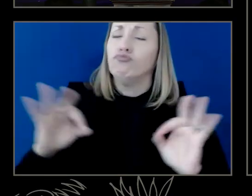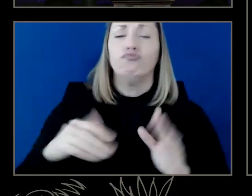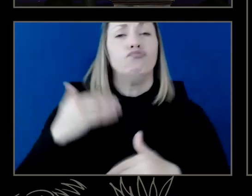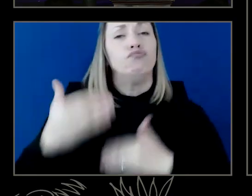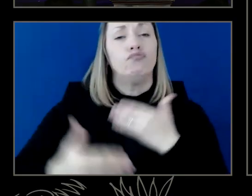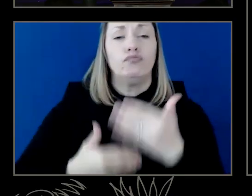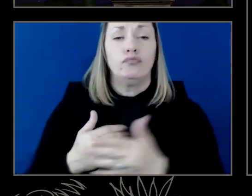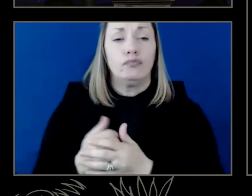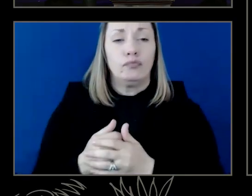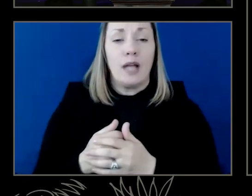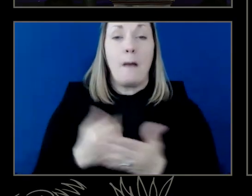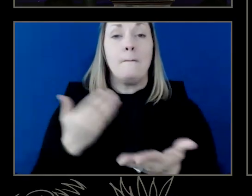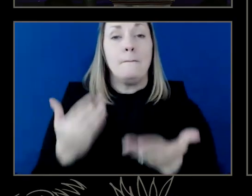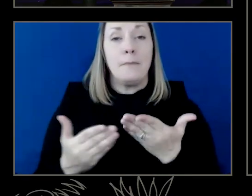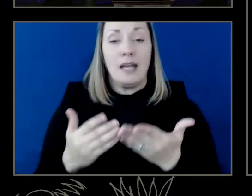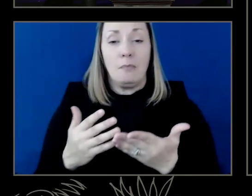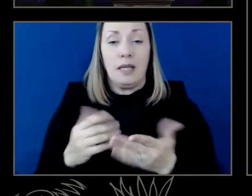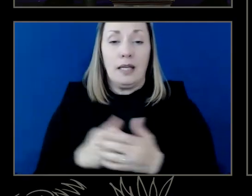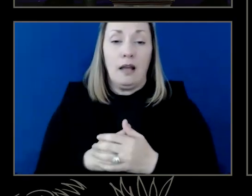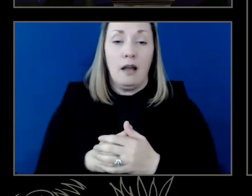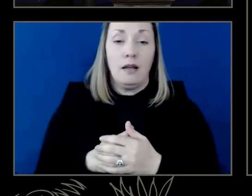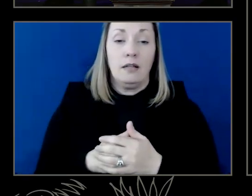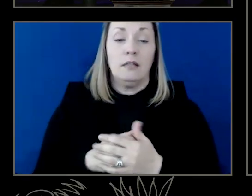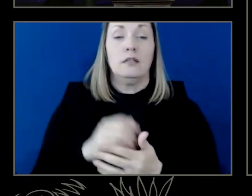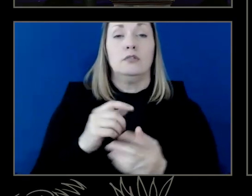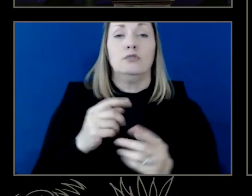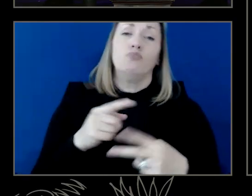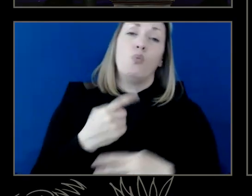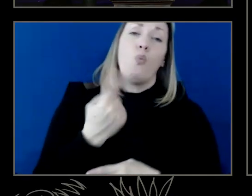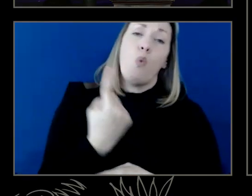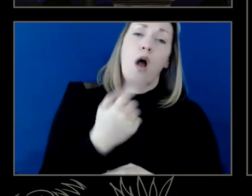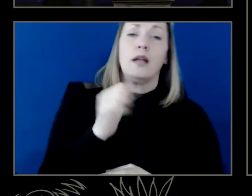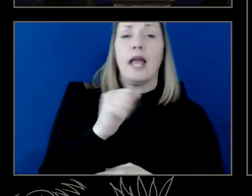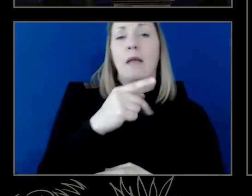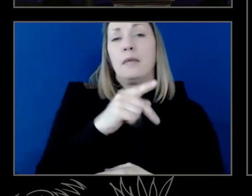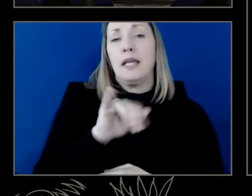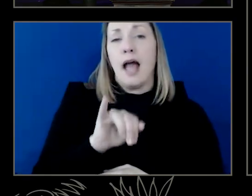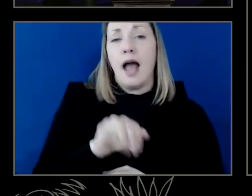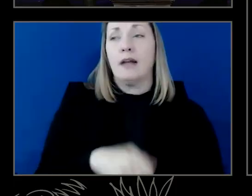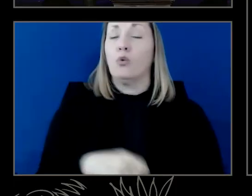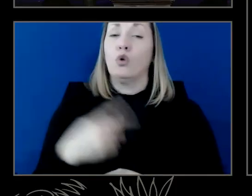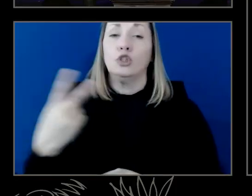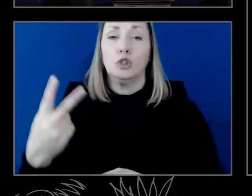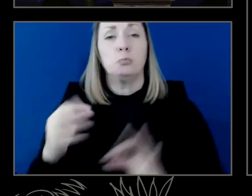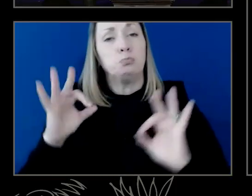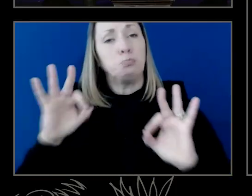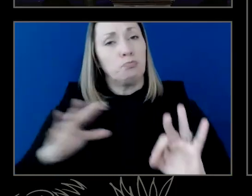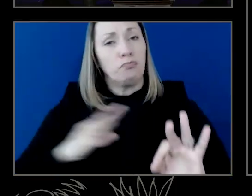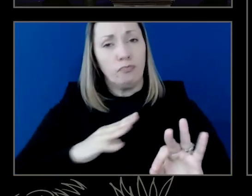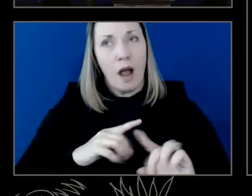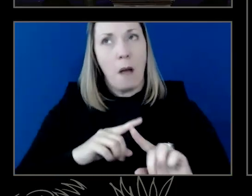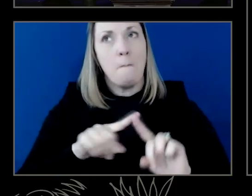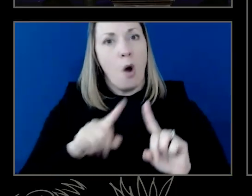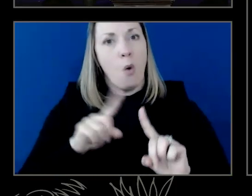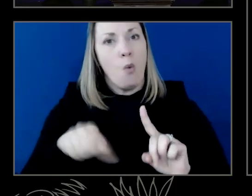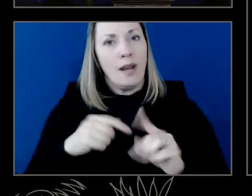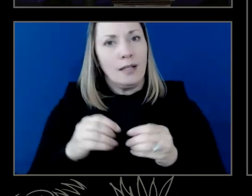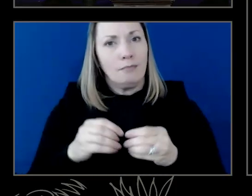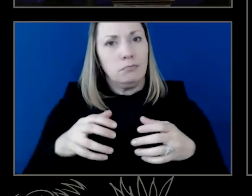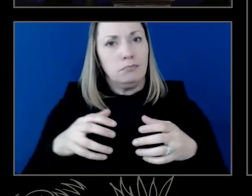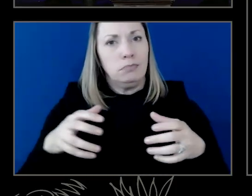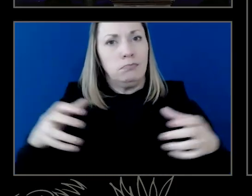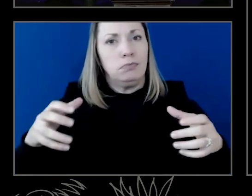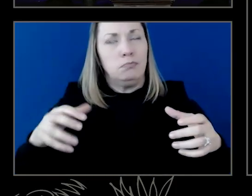two, maybe throw in a database, and it works. But when the app starts to gain traction, the real world